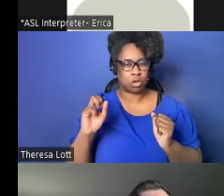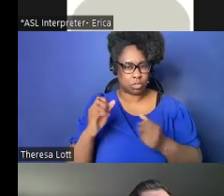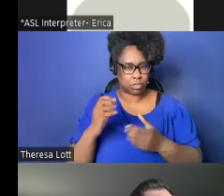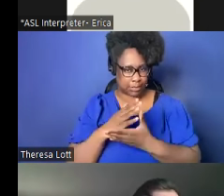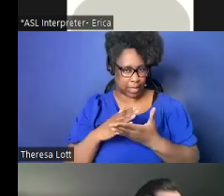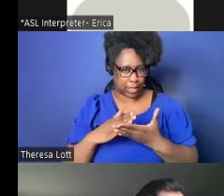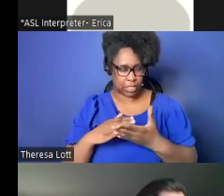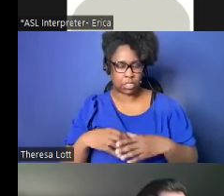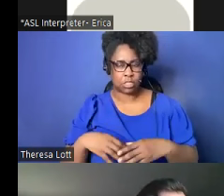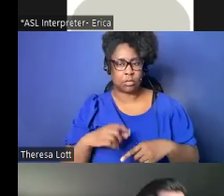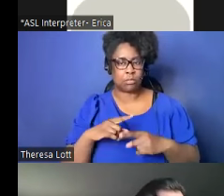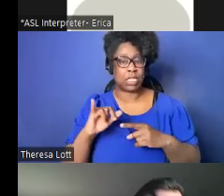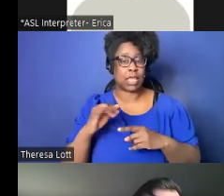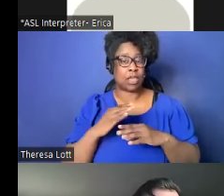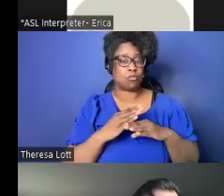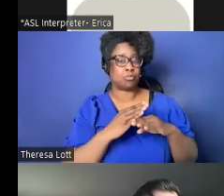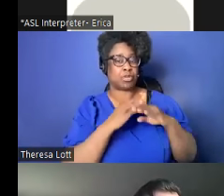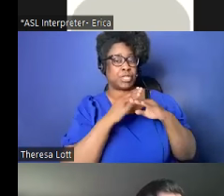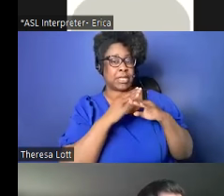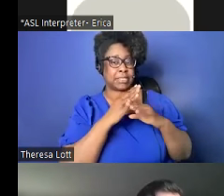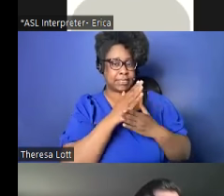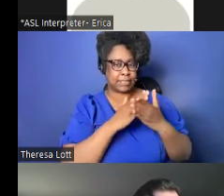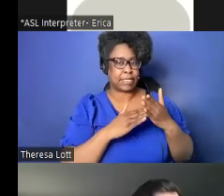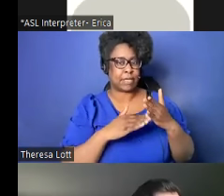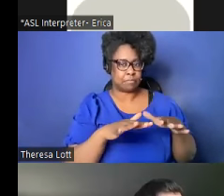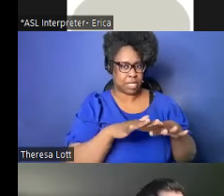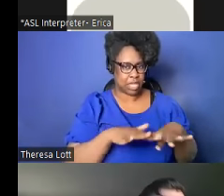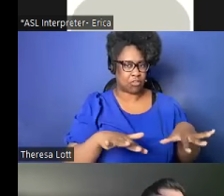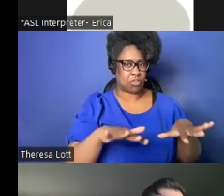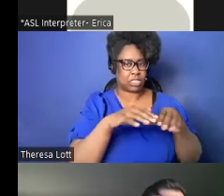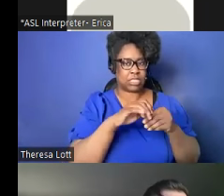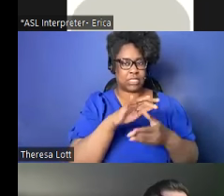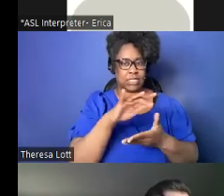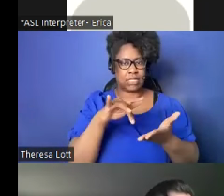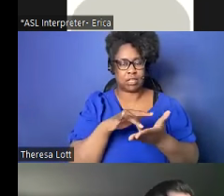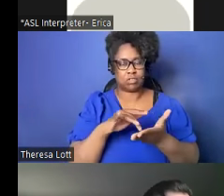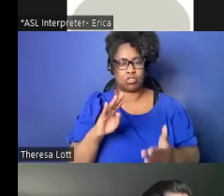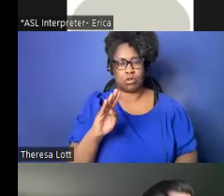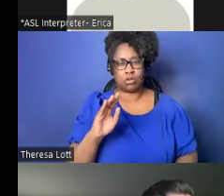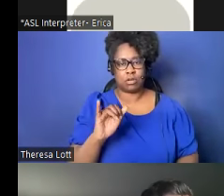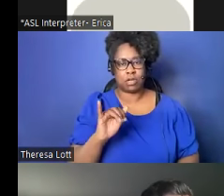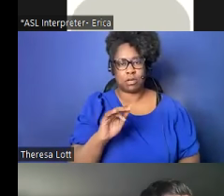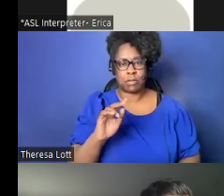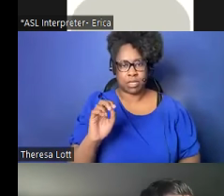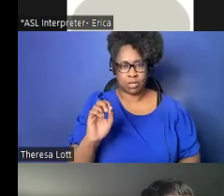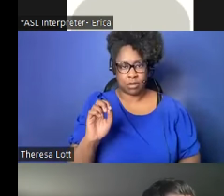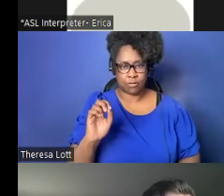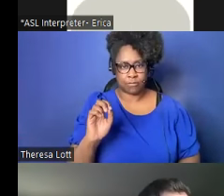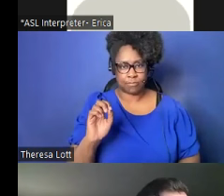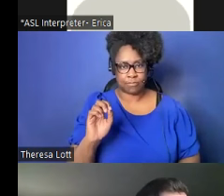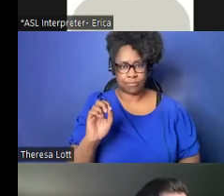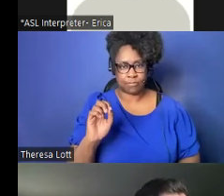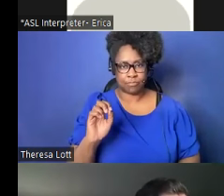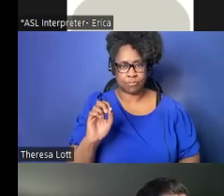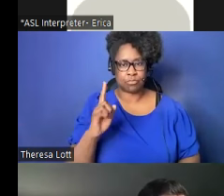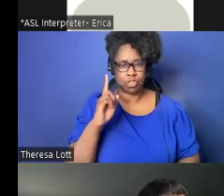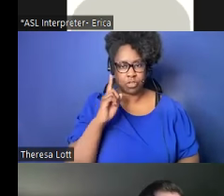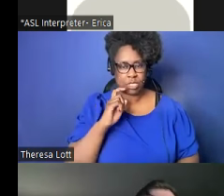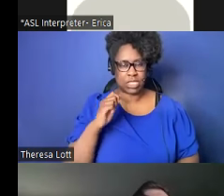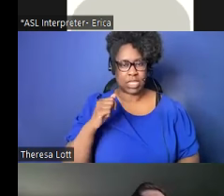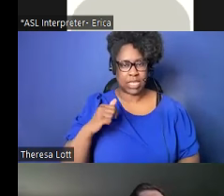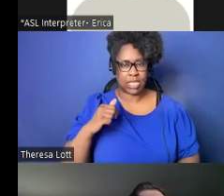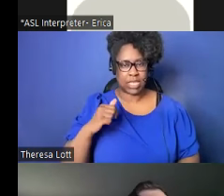would protect some of the areas within central Bayonne as there is inundation that comes through Constable